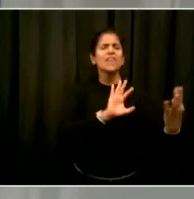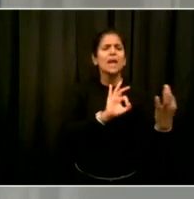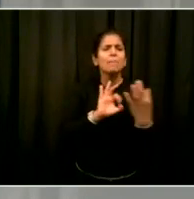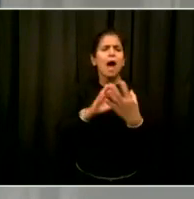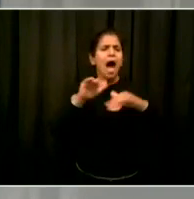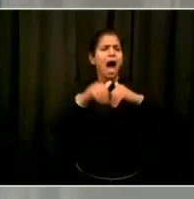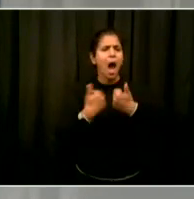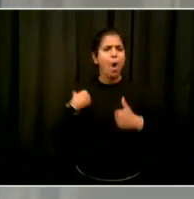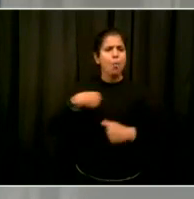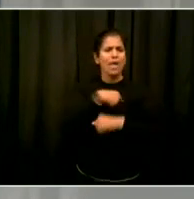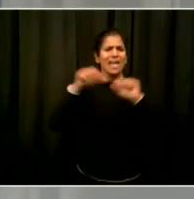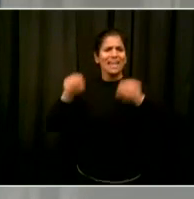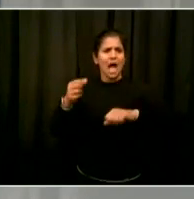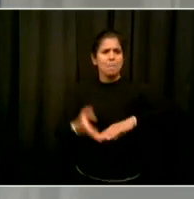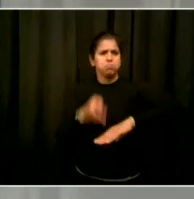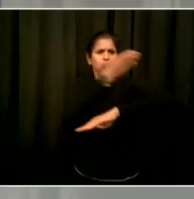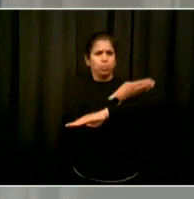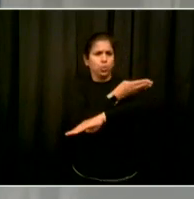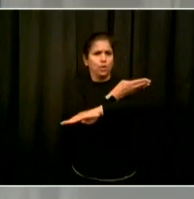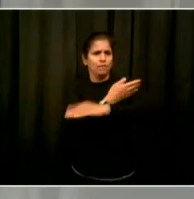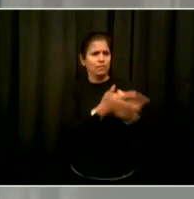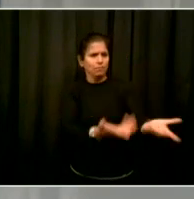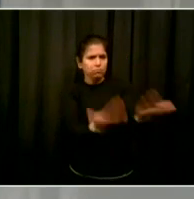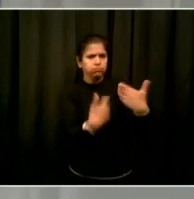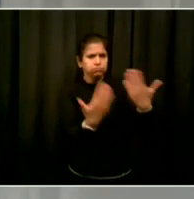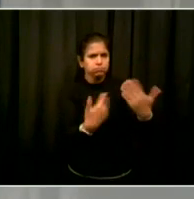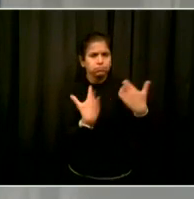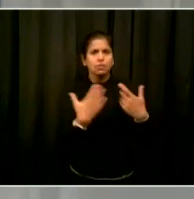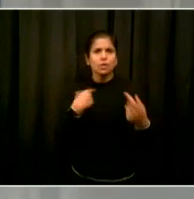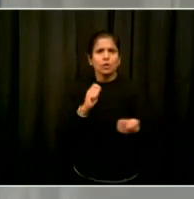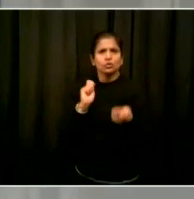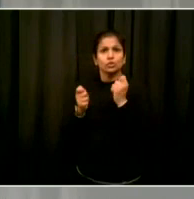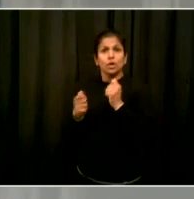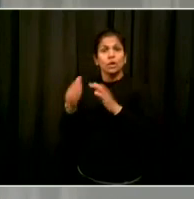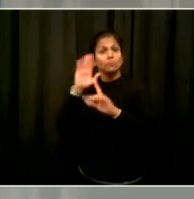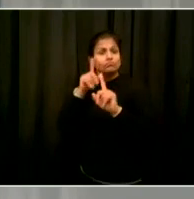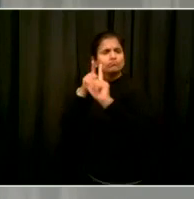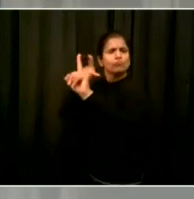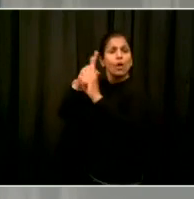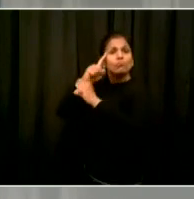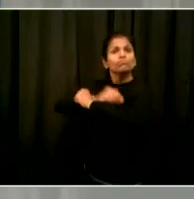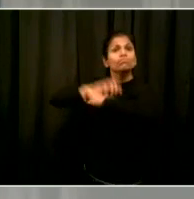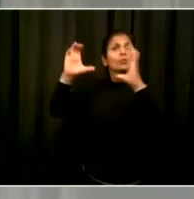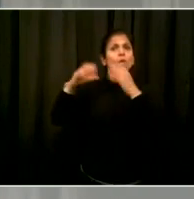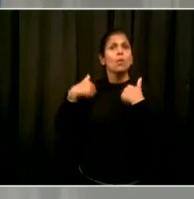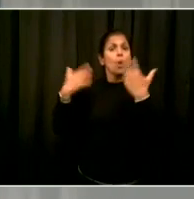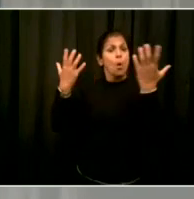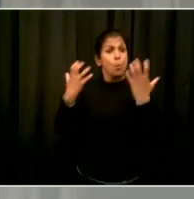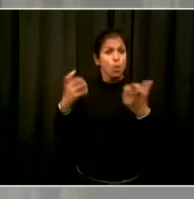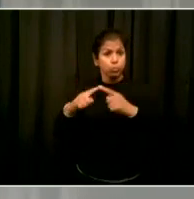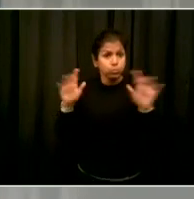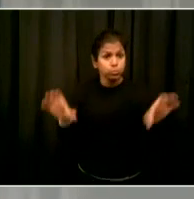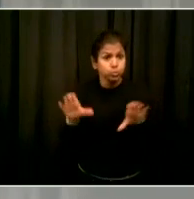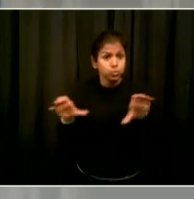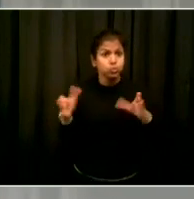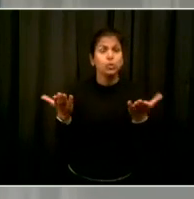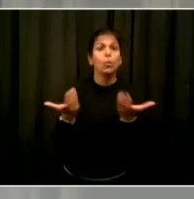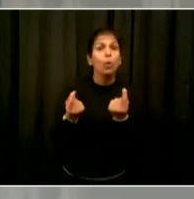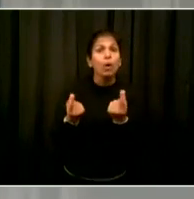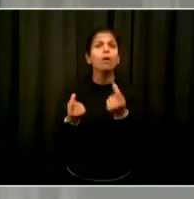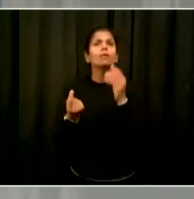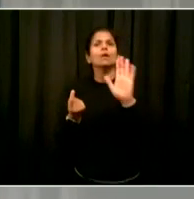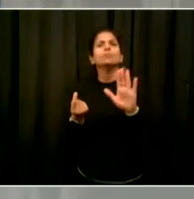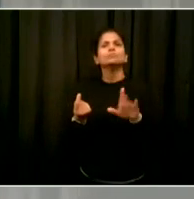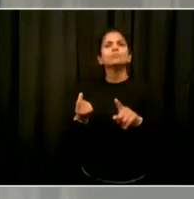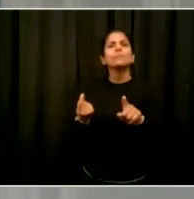life. And strengthening those relationships is my plan. I believe that a police department should be